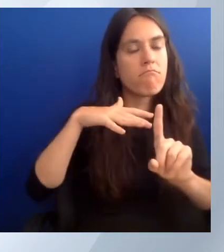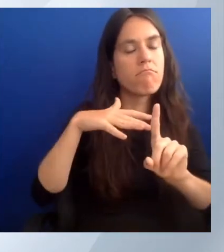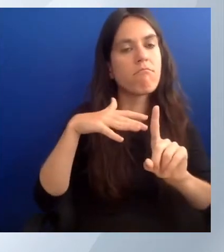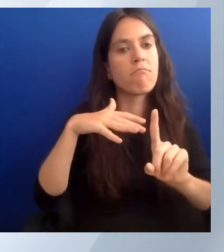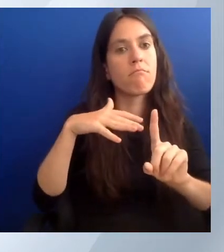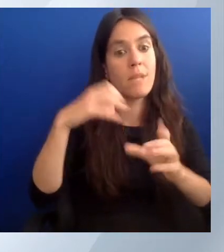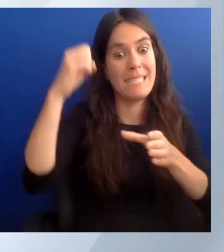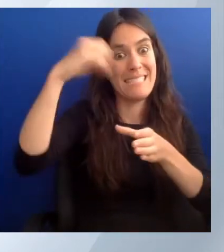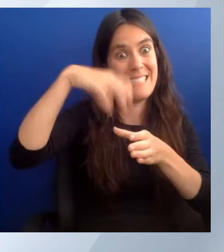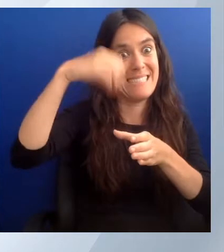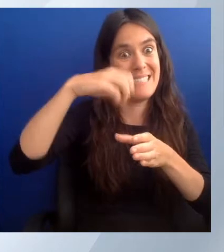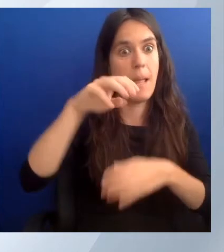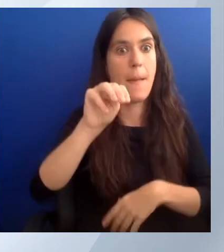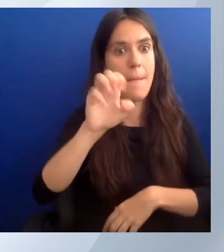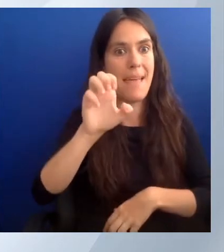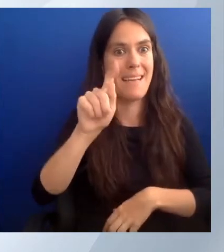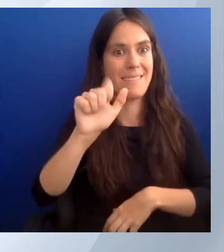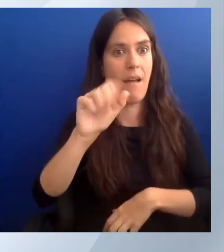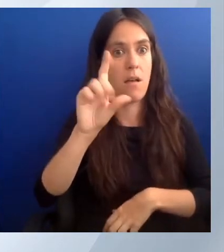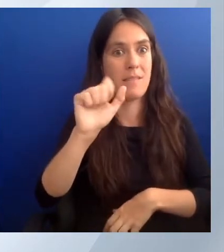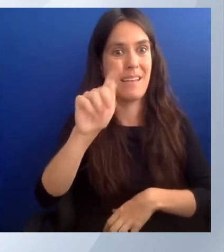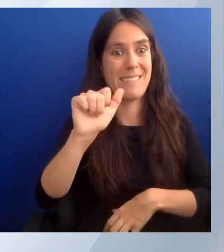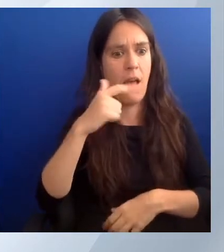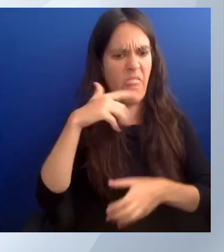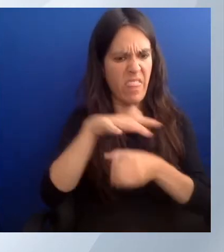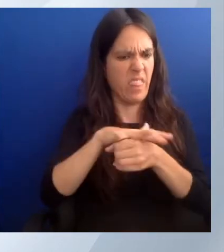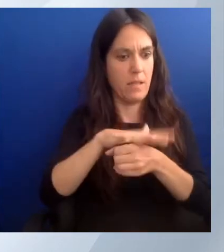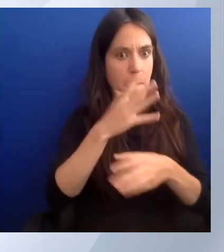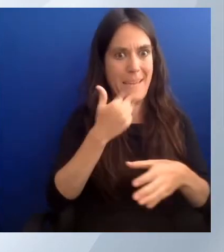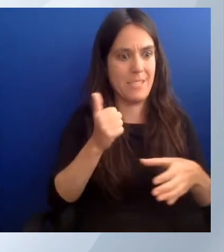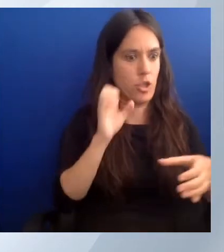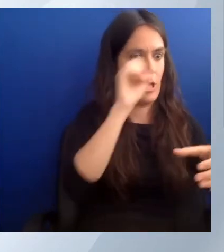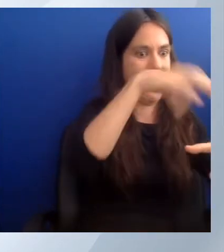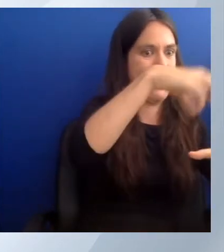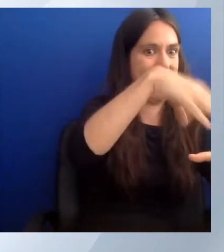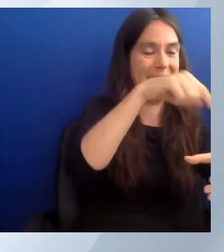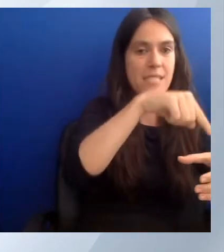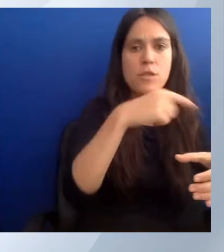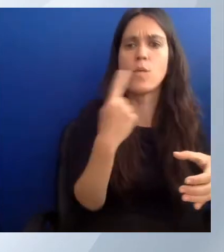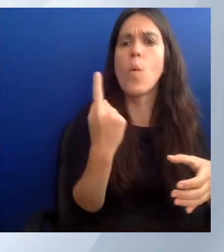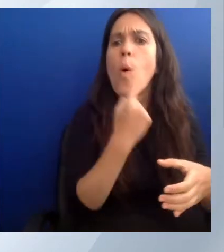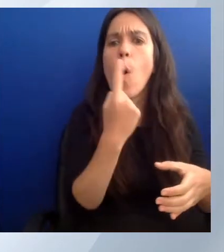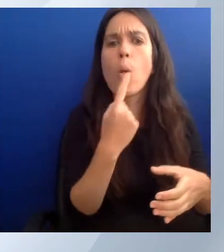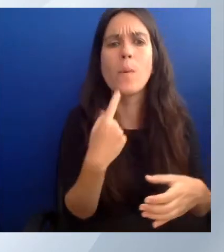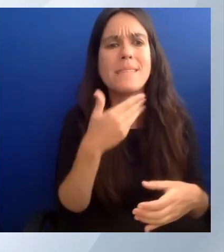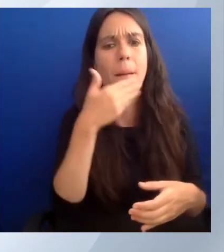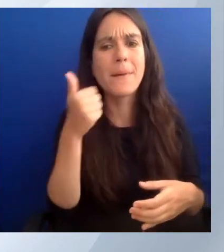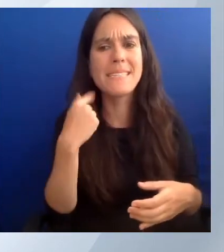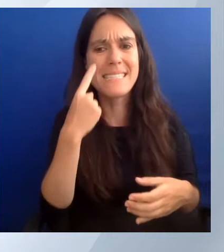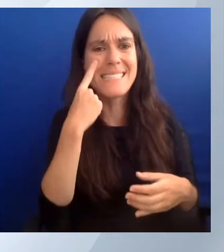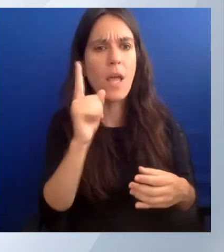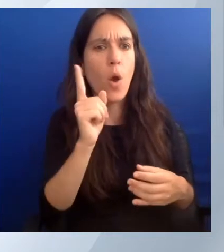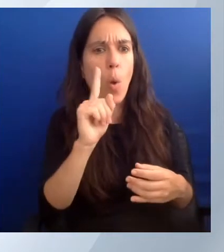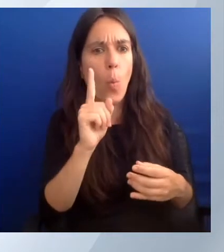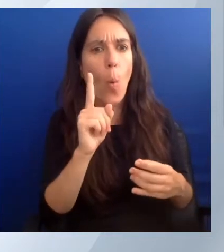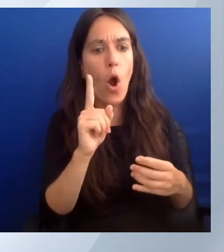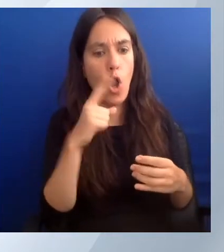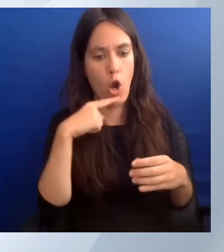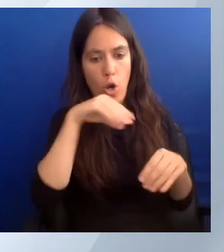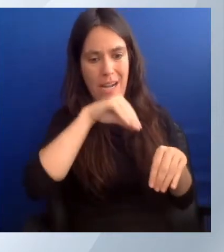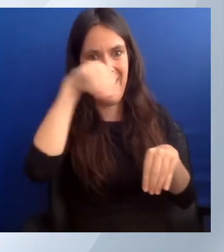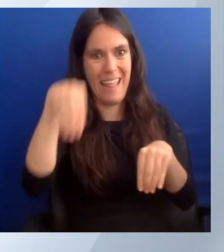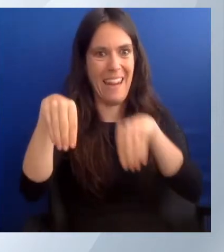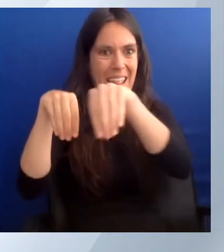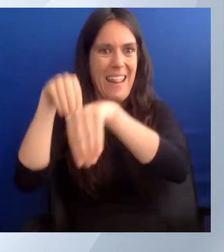this metadata in a certain place. So when you do this for real, always check what you have to do and where you need to create your resources.